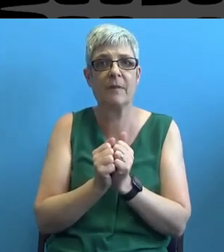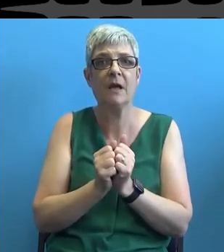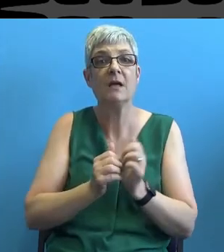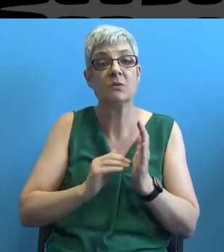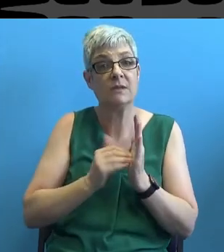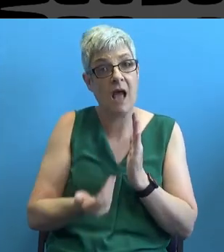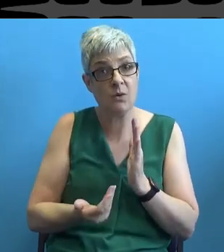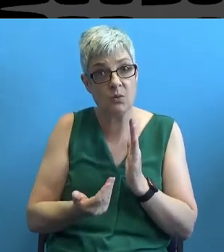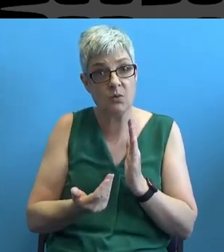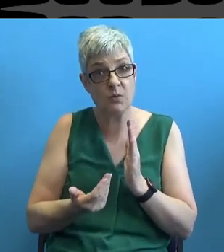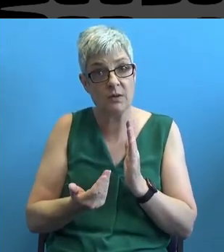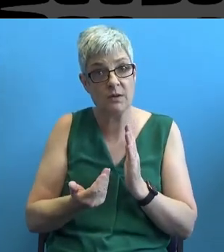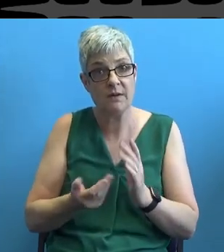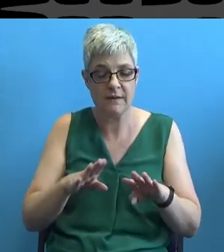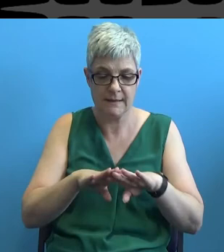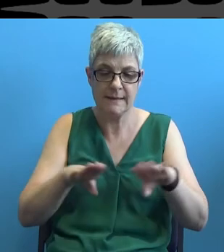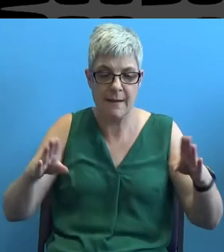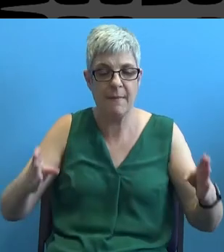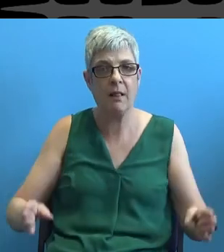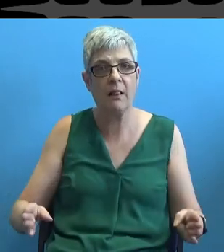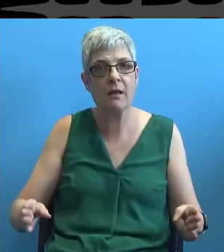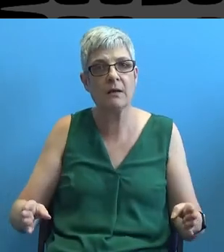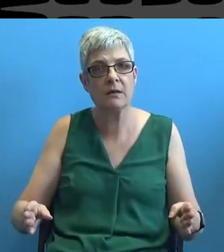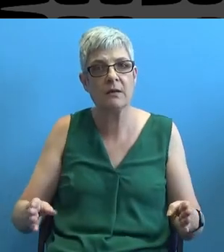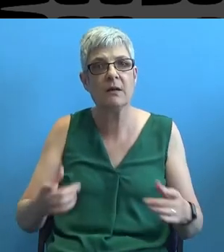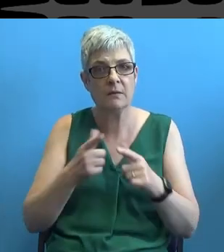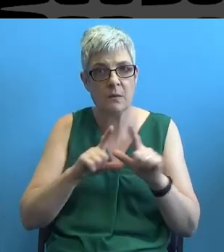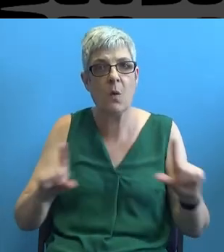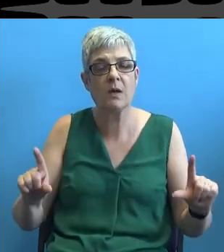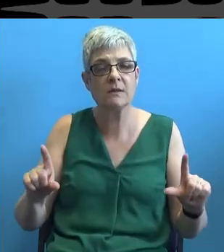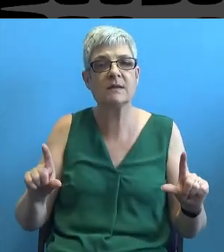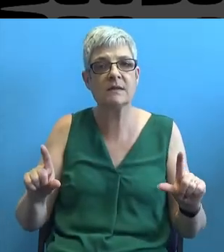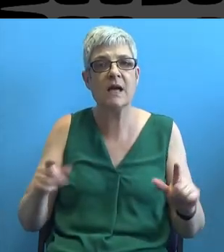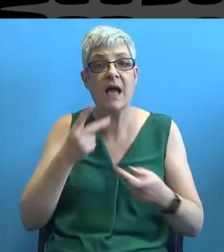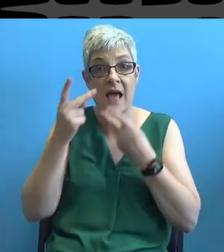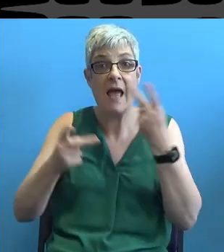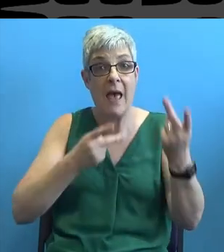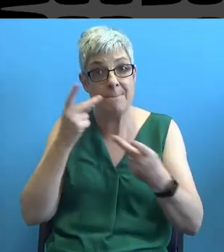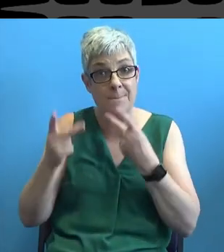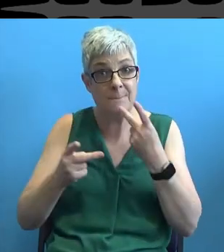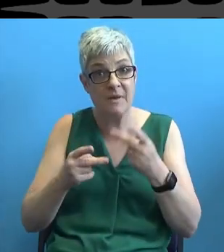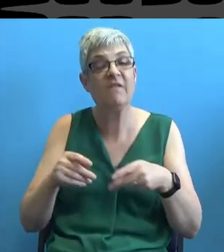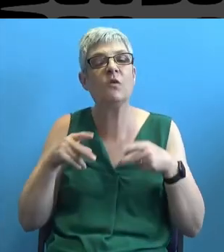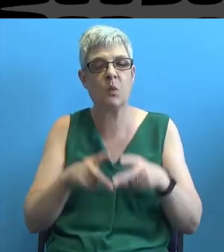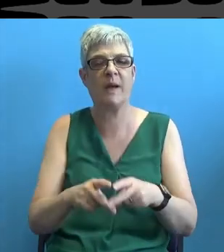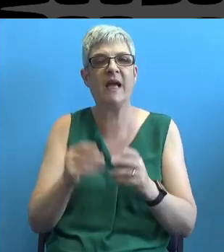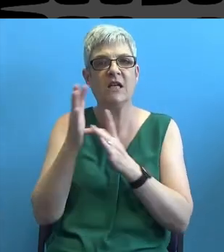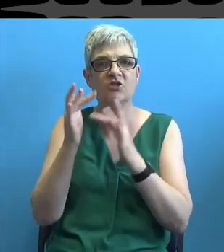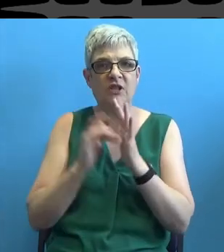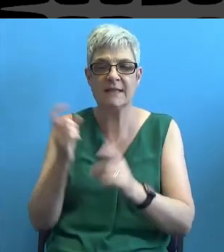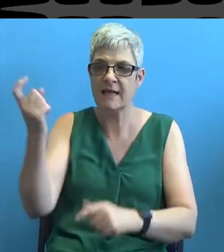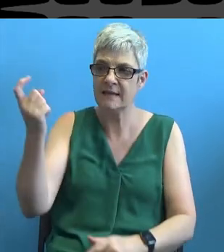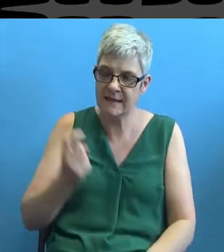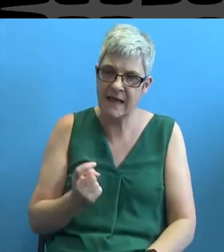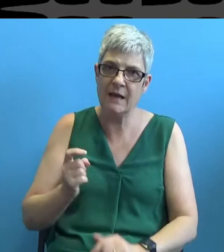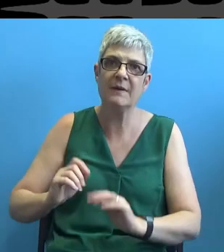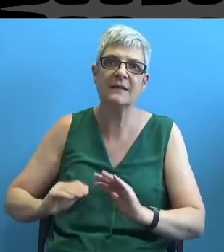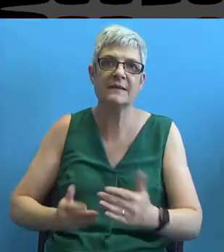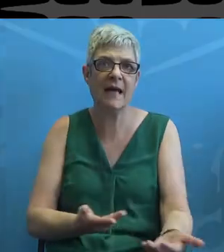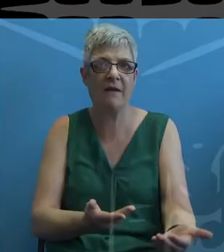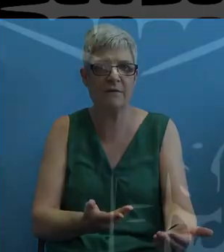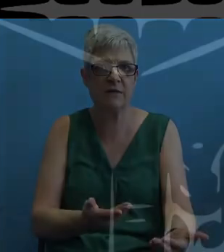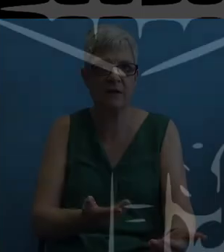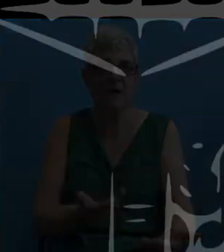And so as we approach the Lord's table, a hymn that speaks of that, the way Jesus came and served and the call for us to